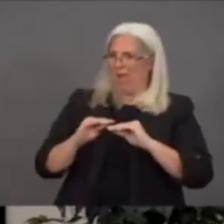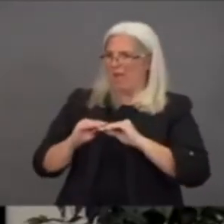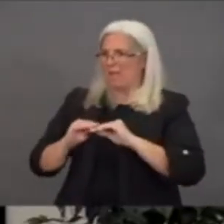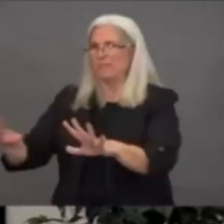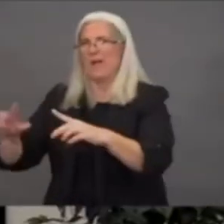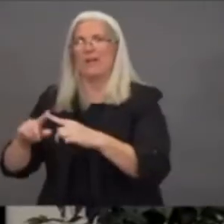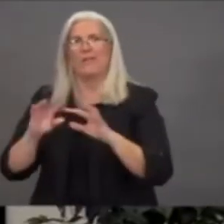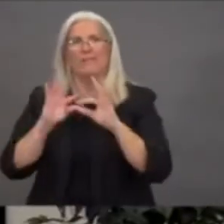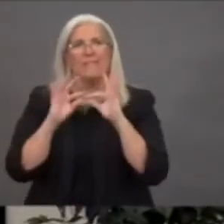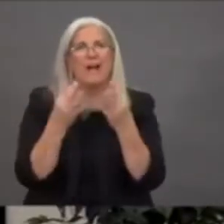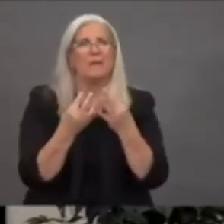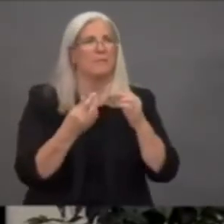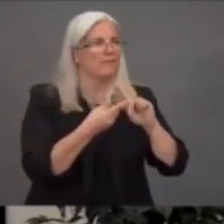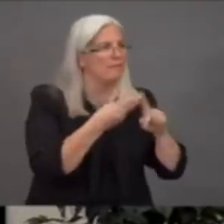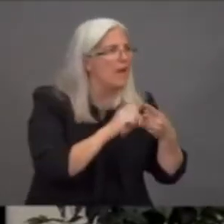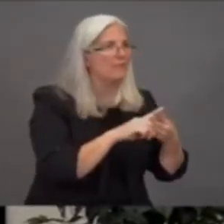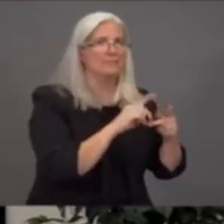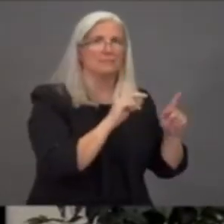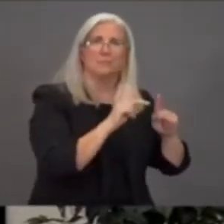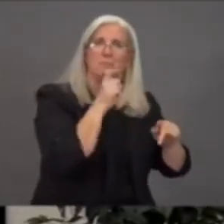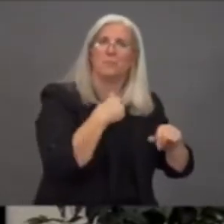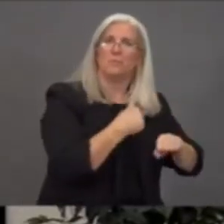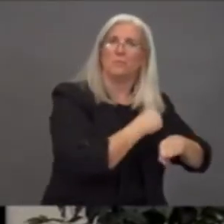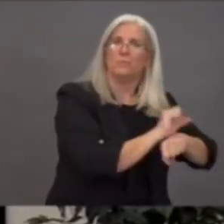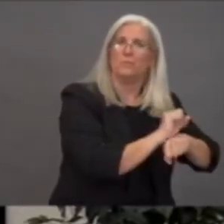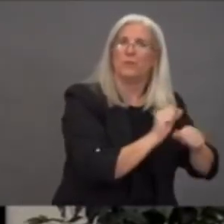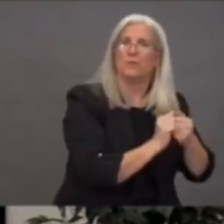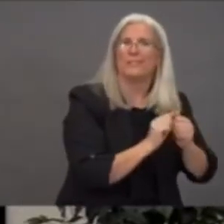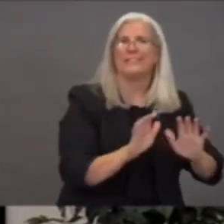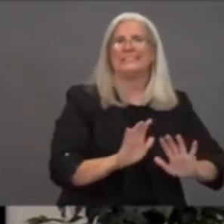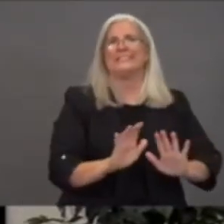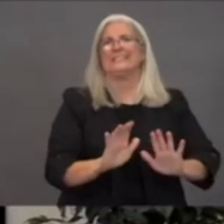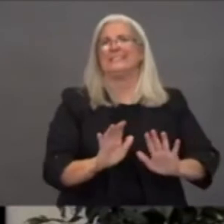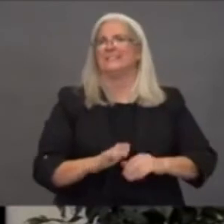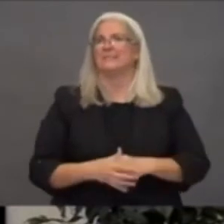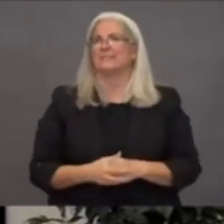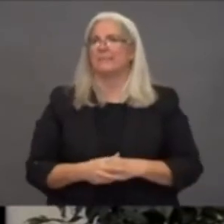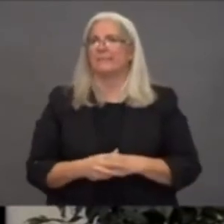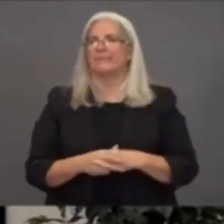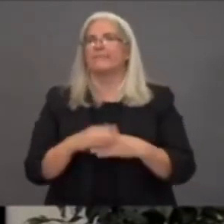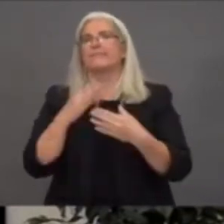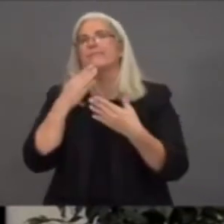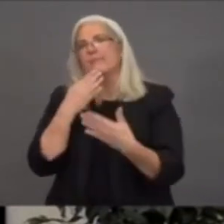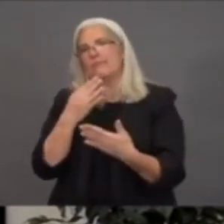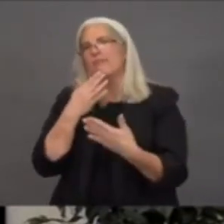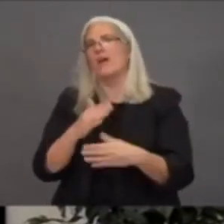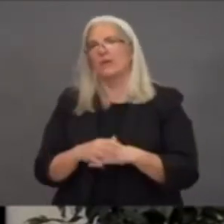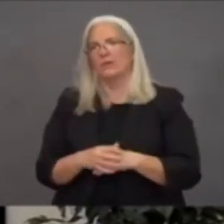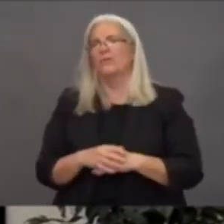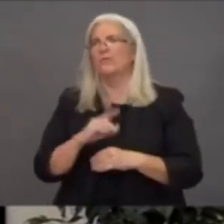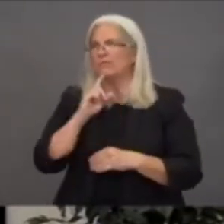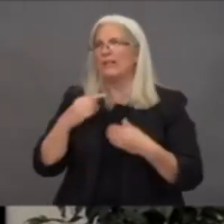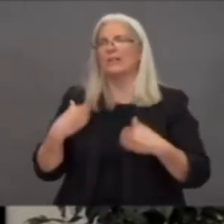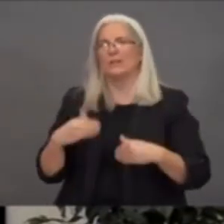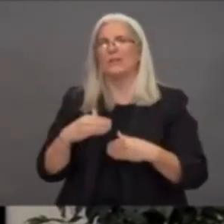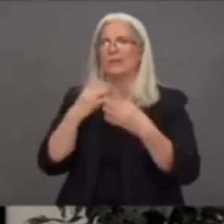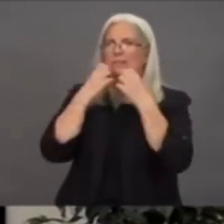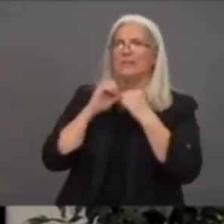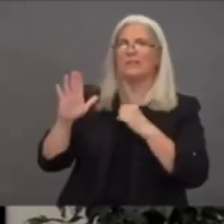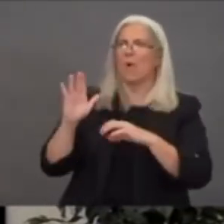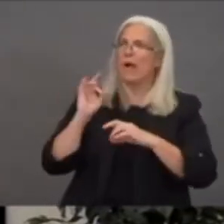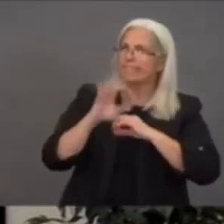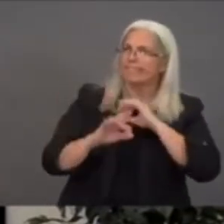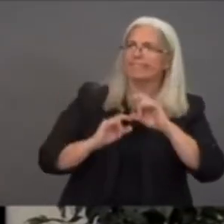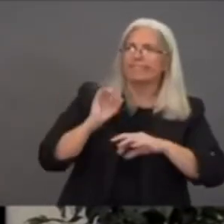Dr. Han. That's all very helpful information. Thank you for taking the time today, Dr. Han. We thank you here in Santa Clara County from our communities